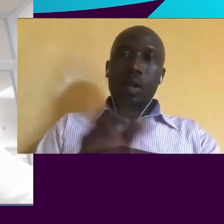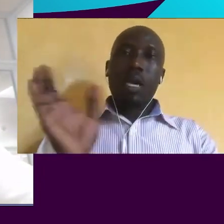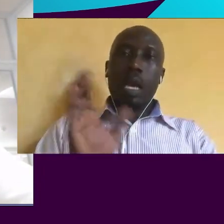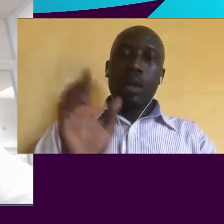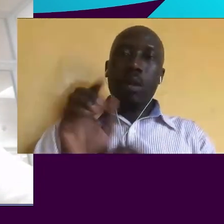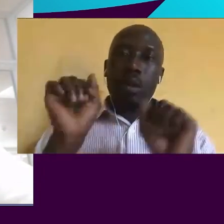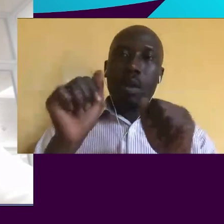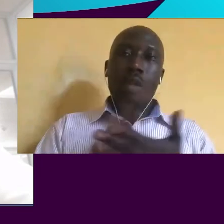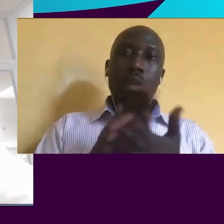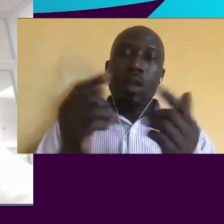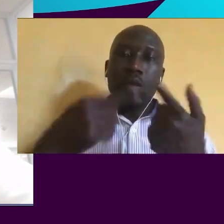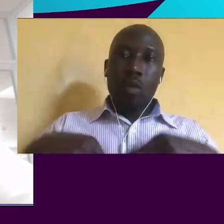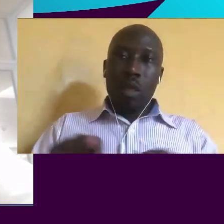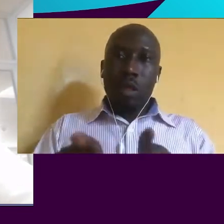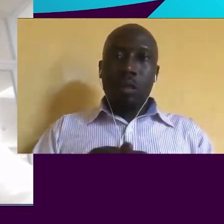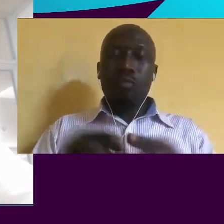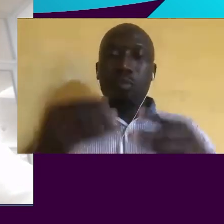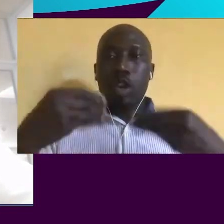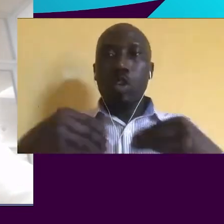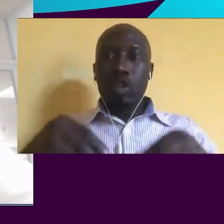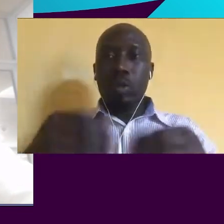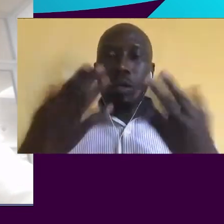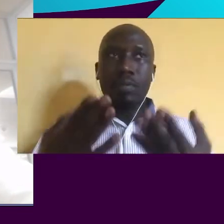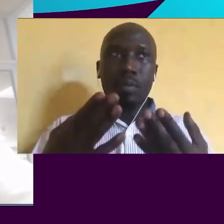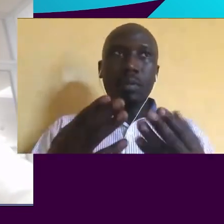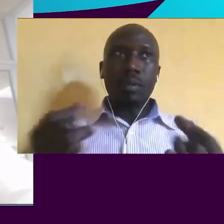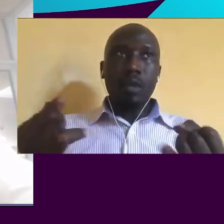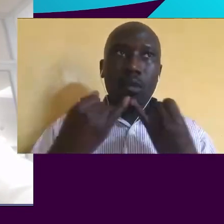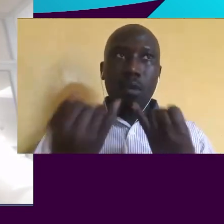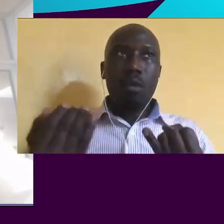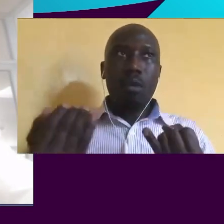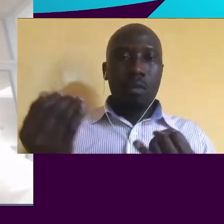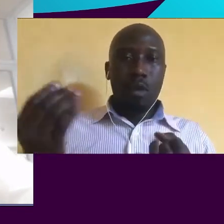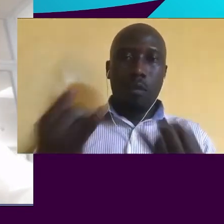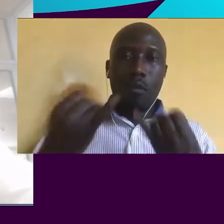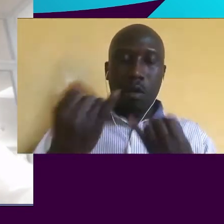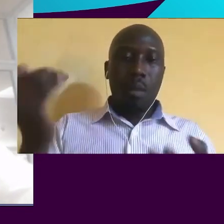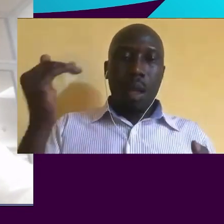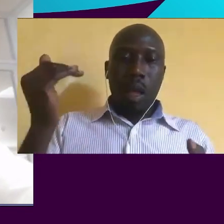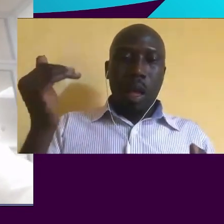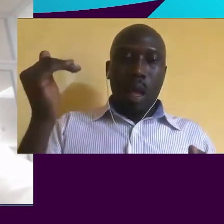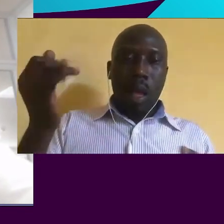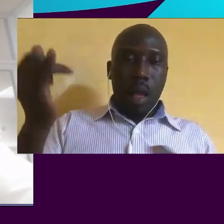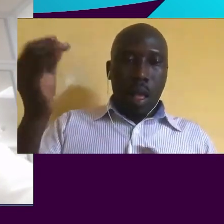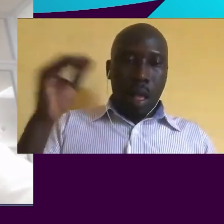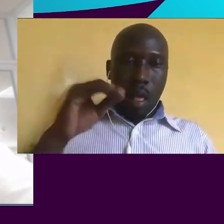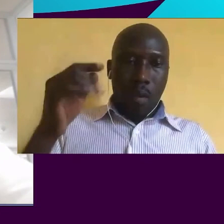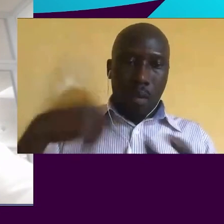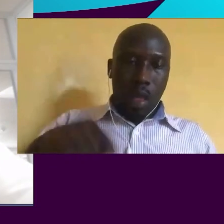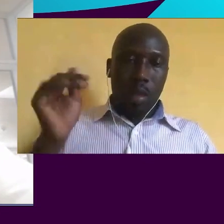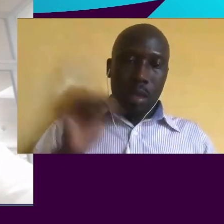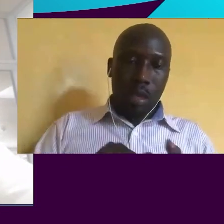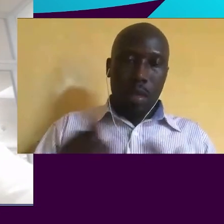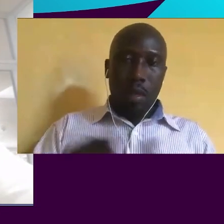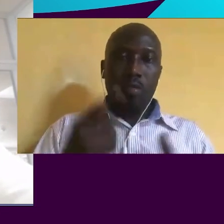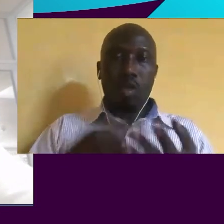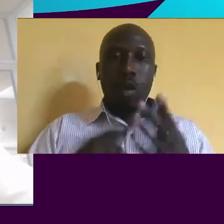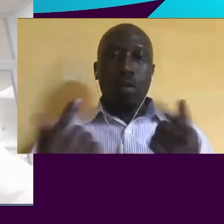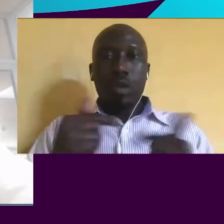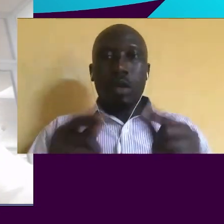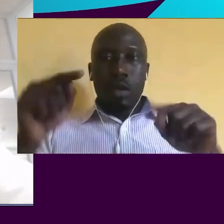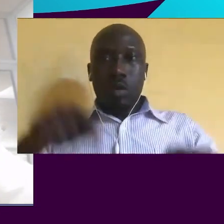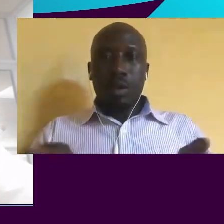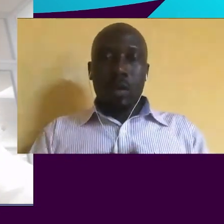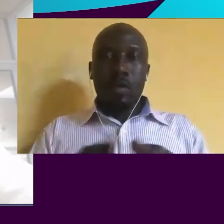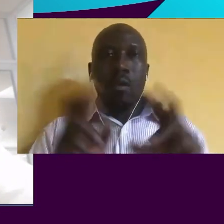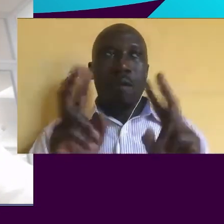a document to remind us about what we've discussed today, and that will be very